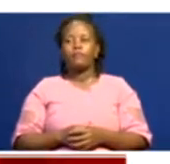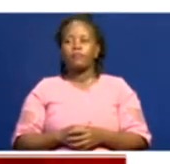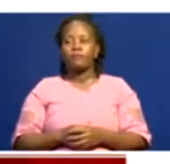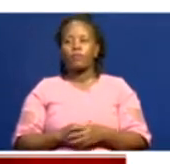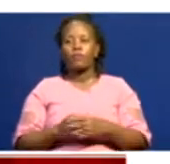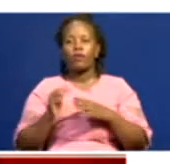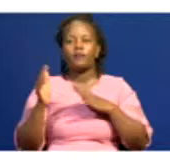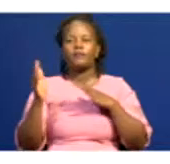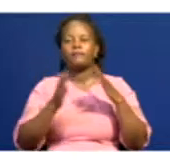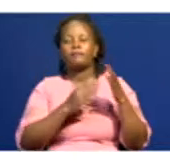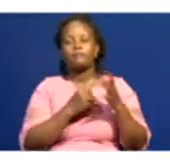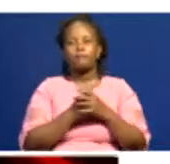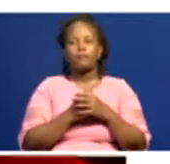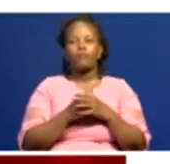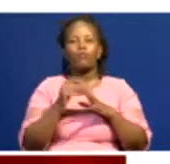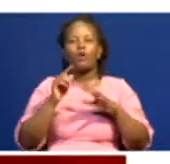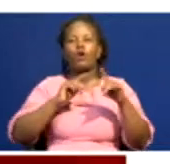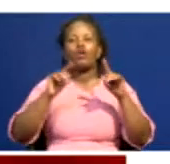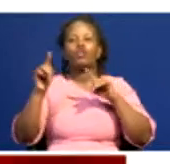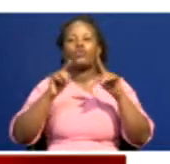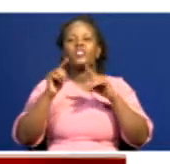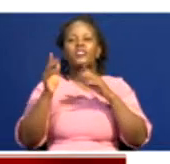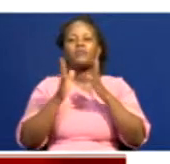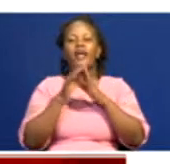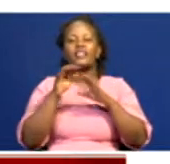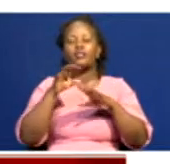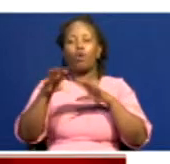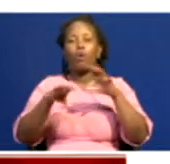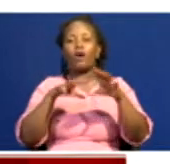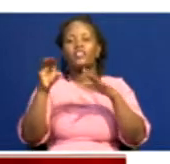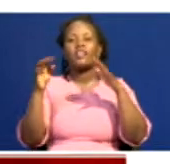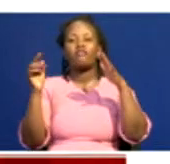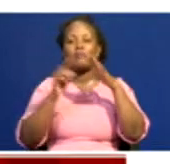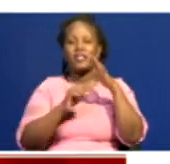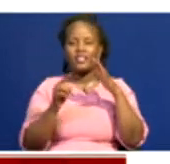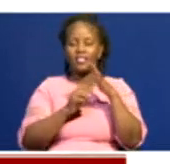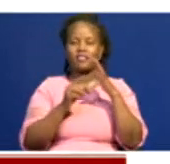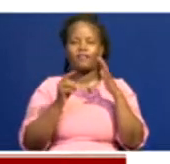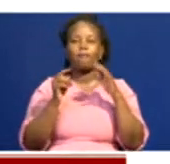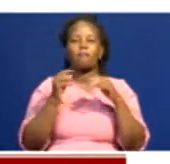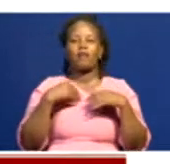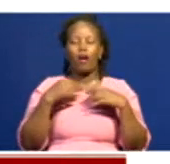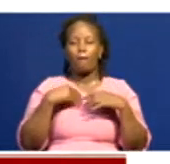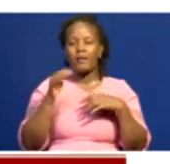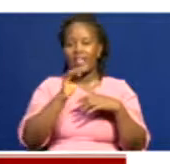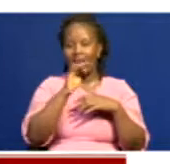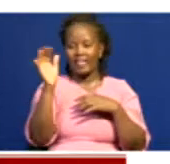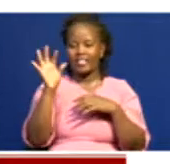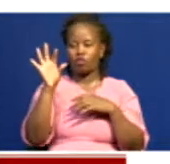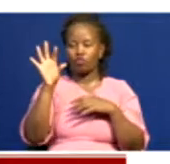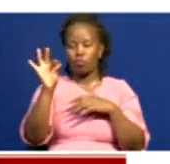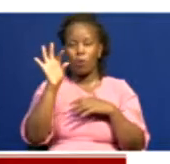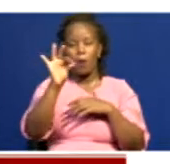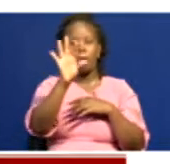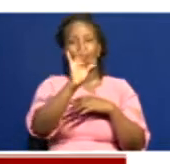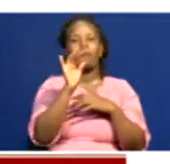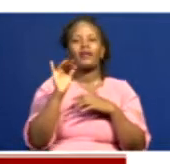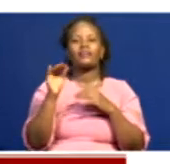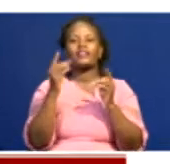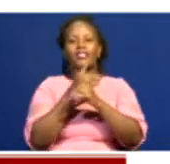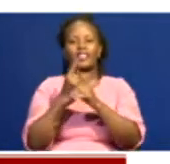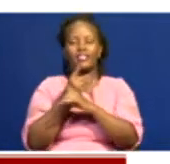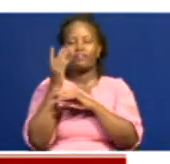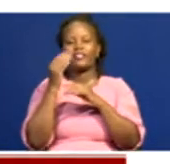The Tourism and Wildlife Ministry is in the process of identifying and mapping out the various tourism attractions